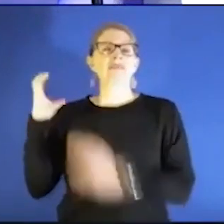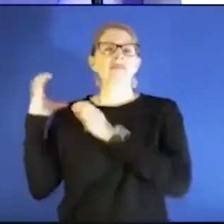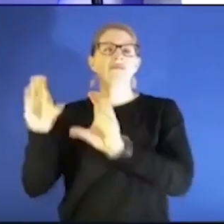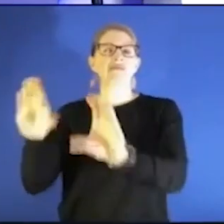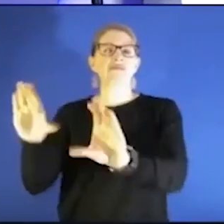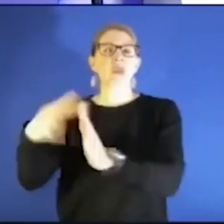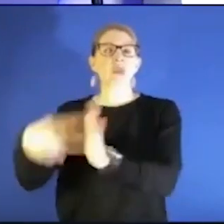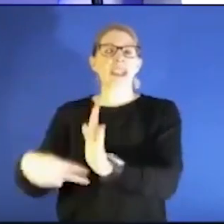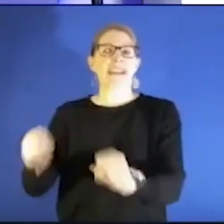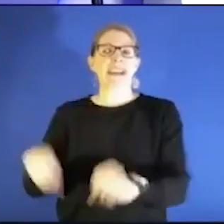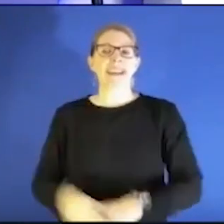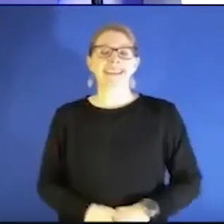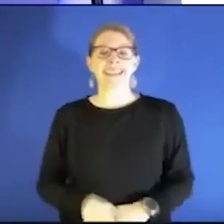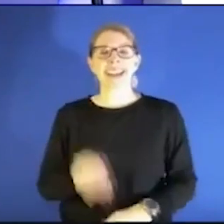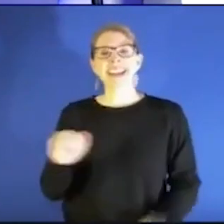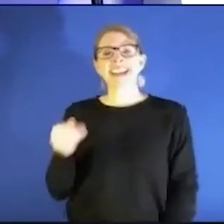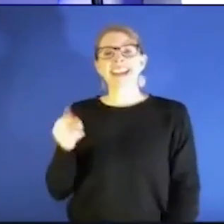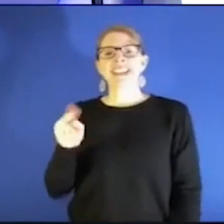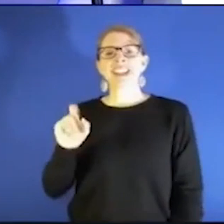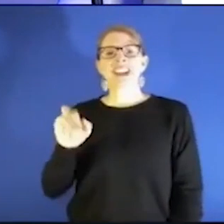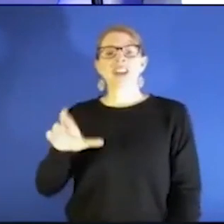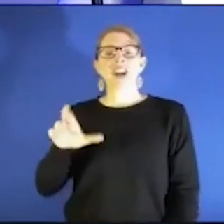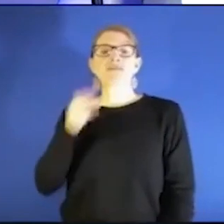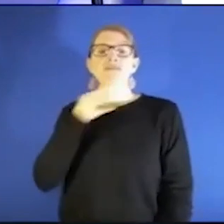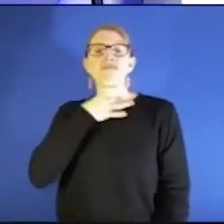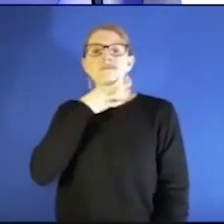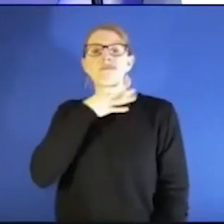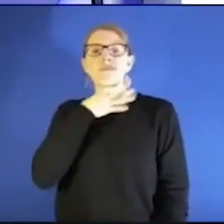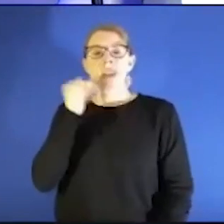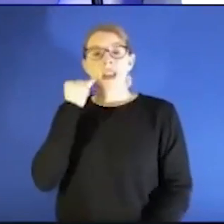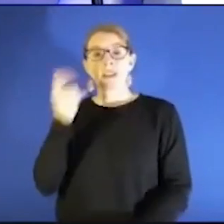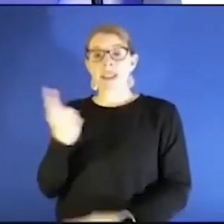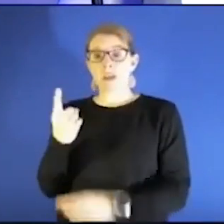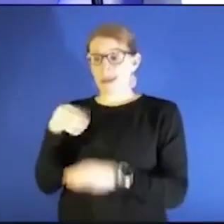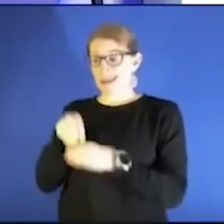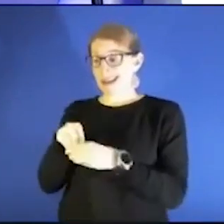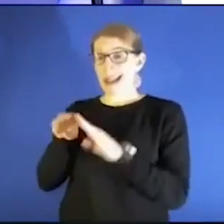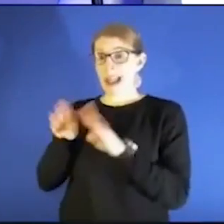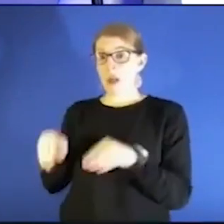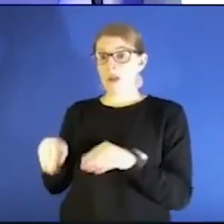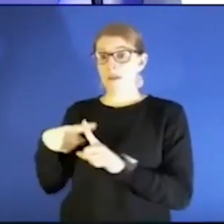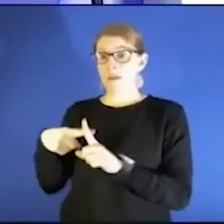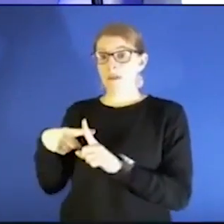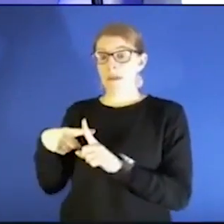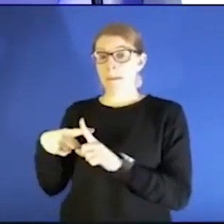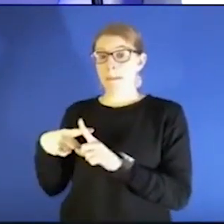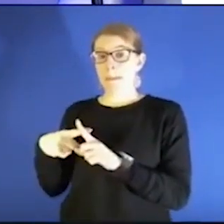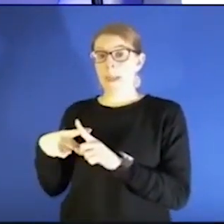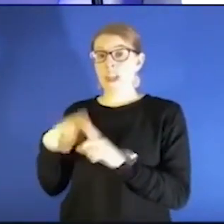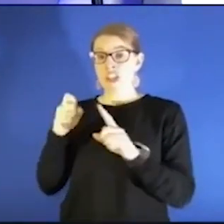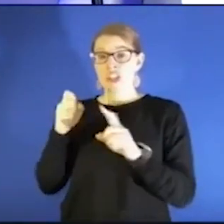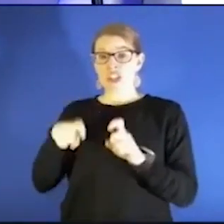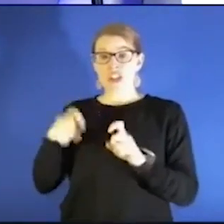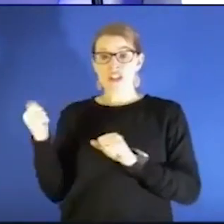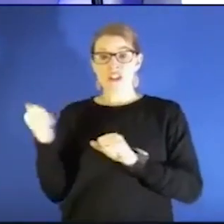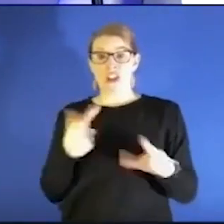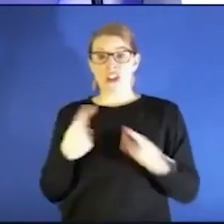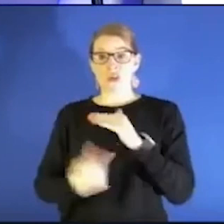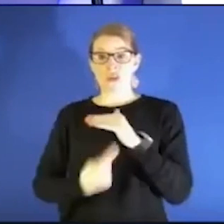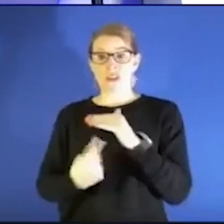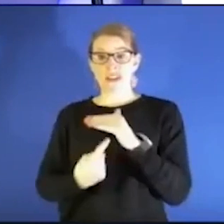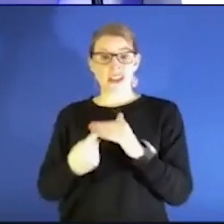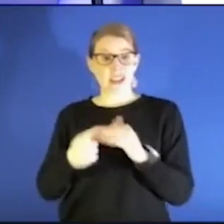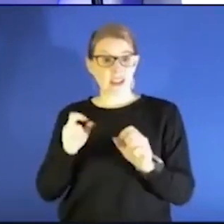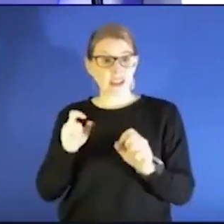reading. Jennifer is curious, if someone in the home tests positive, shouldn't we all quarantine? Run us through that a little bit more. Now